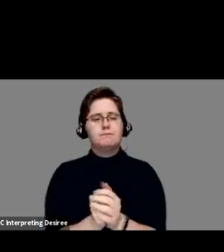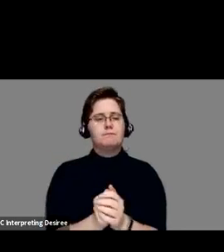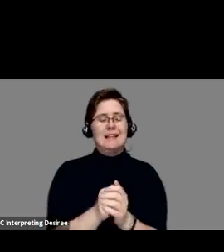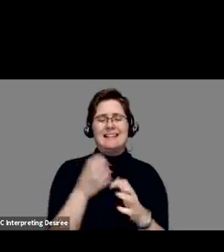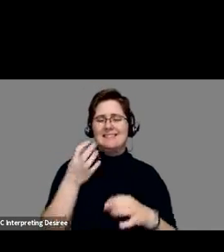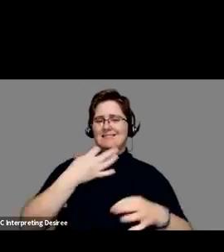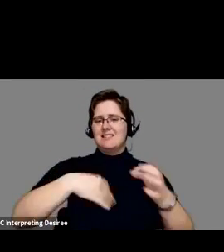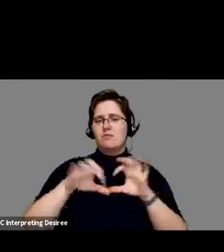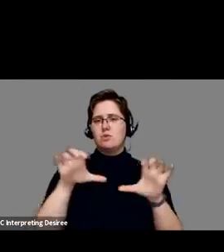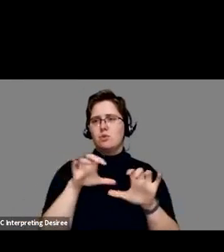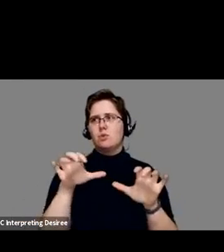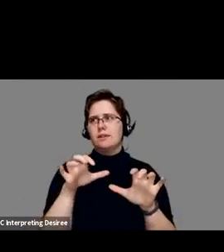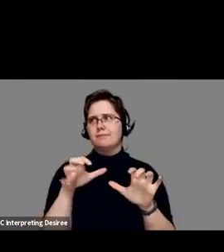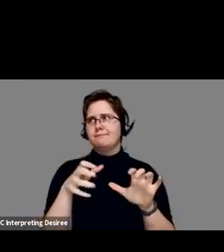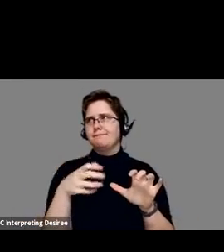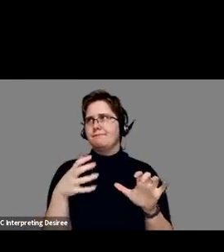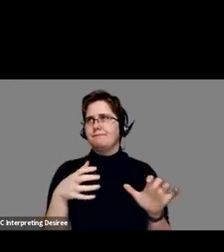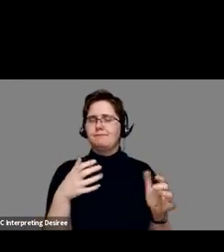this